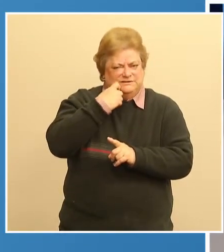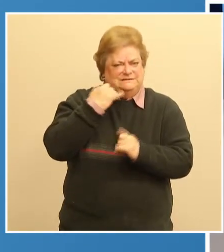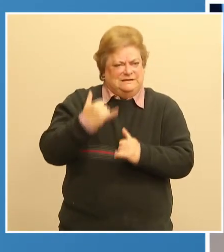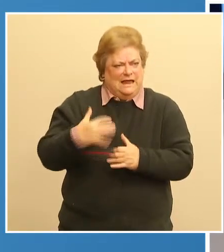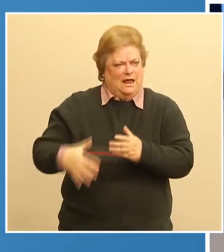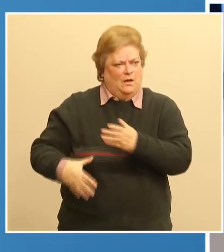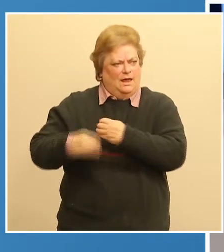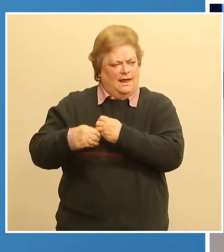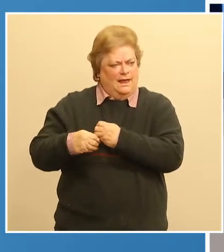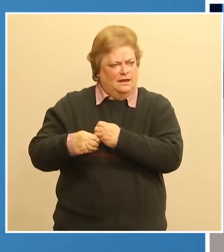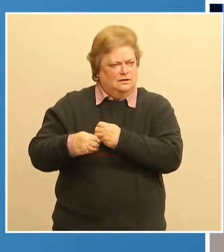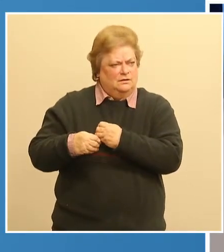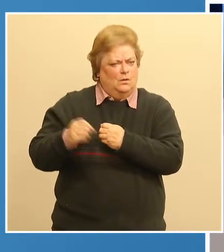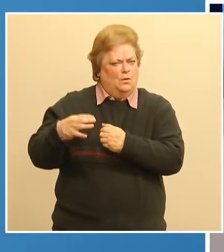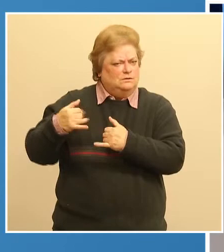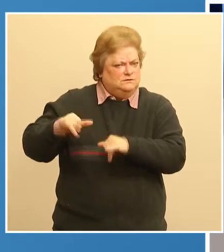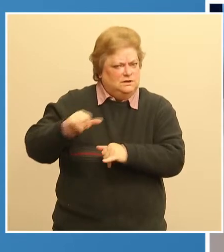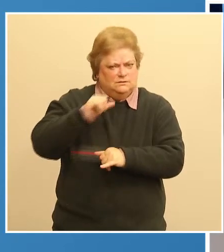included, or are they still not included?